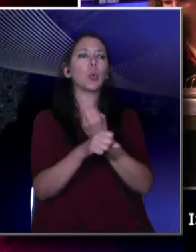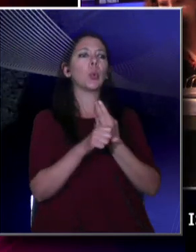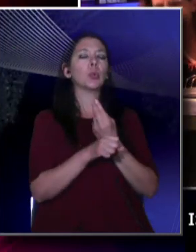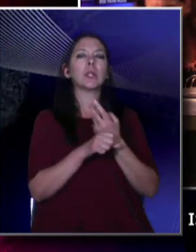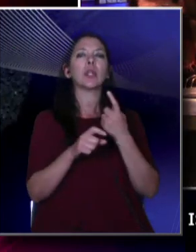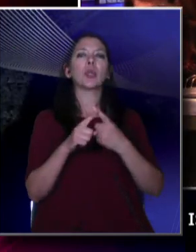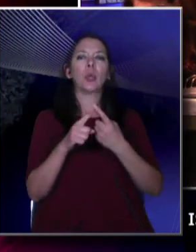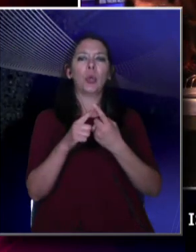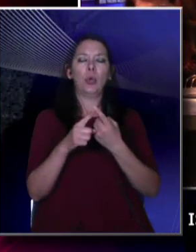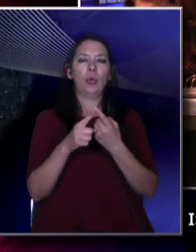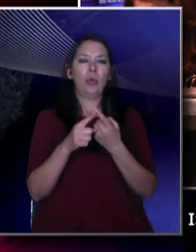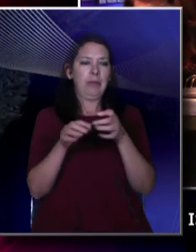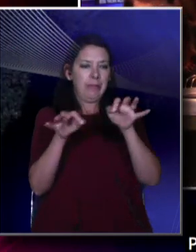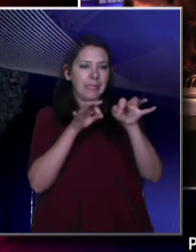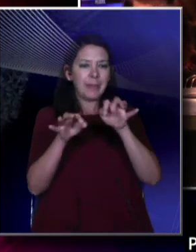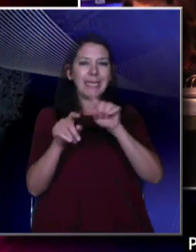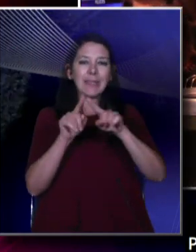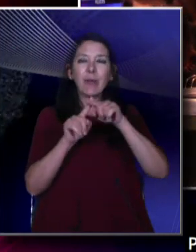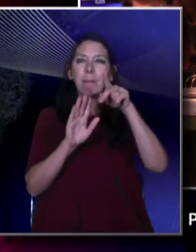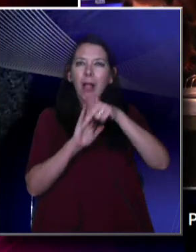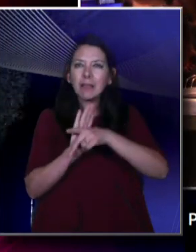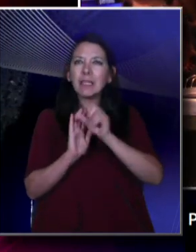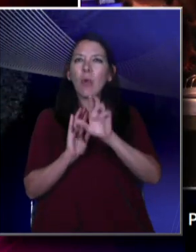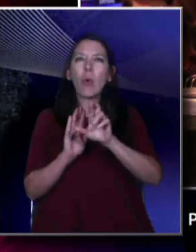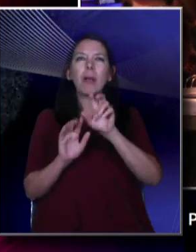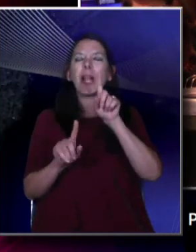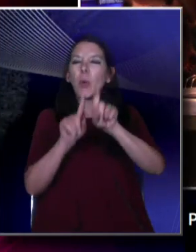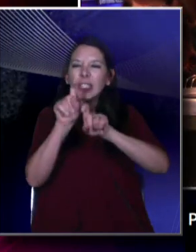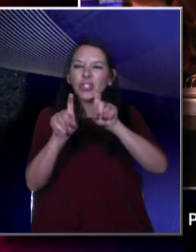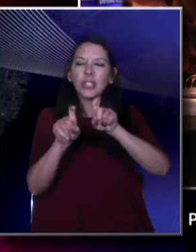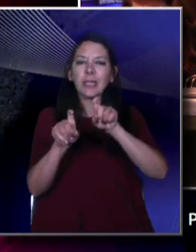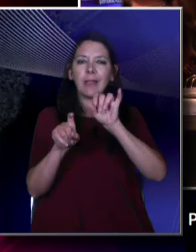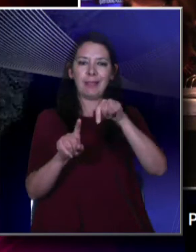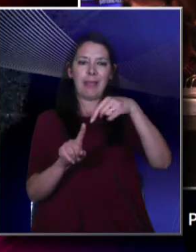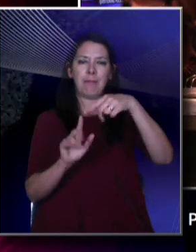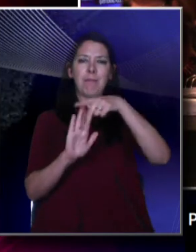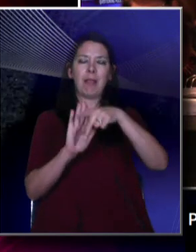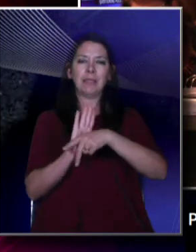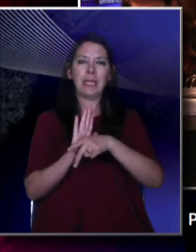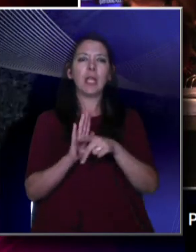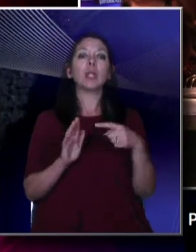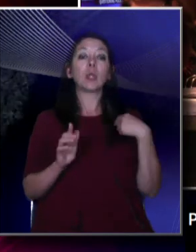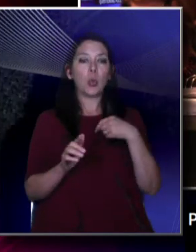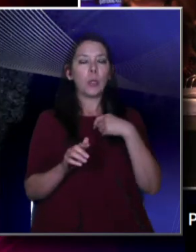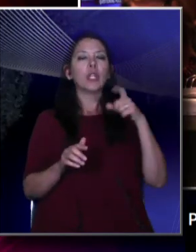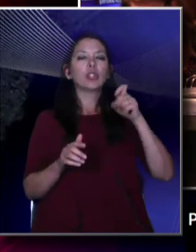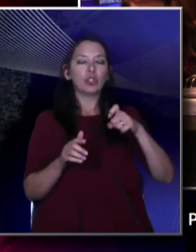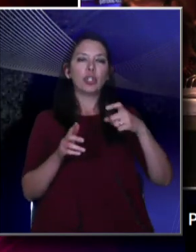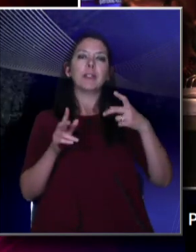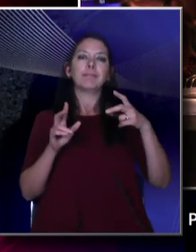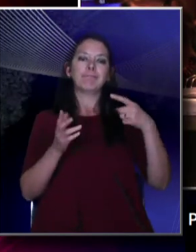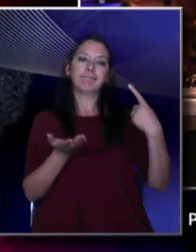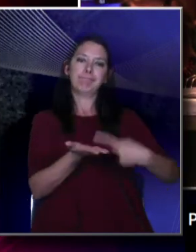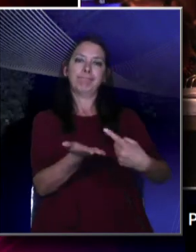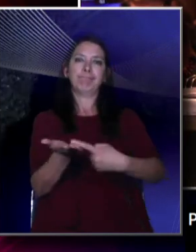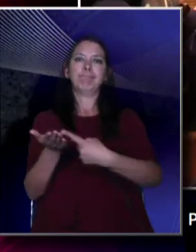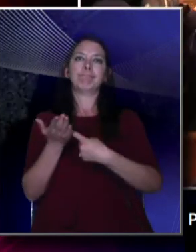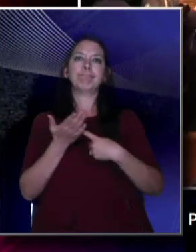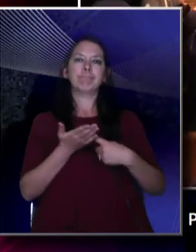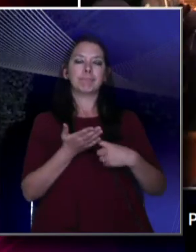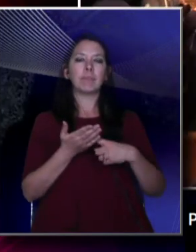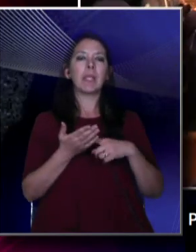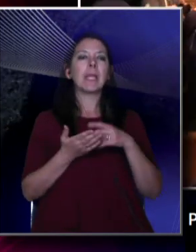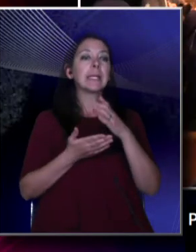different policies or questioning policies. So we as a group should probably talk about what we all have as a